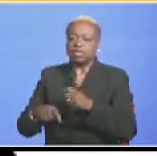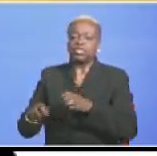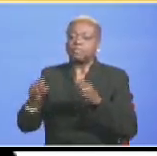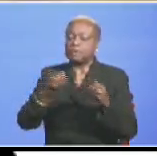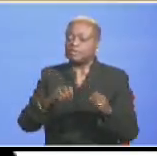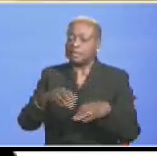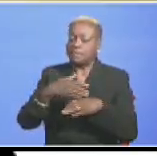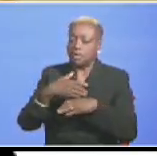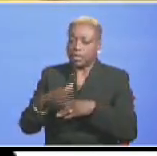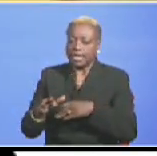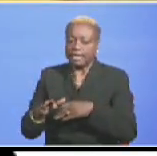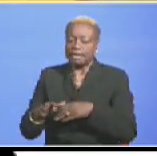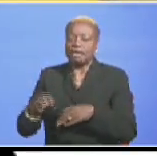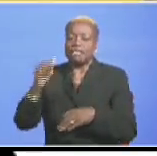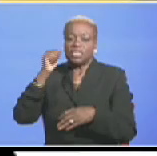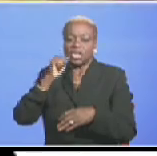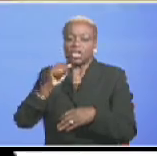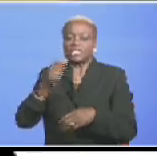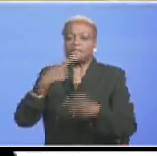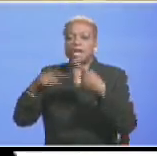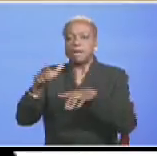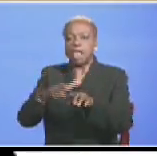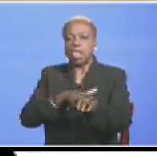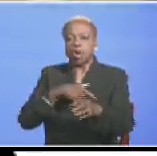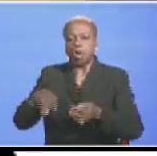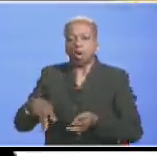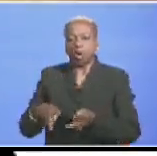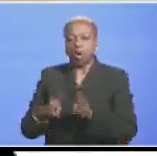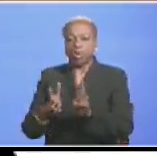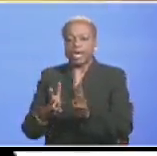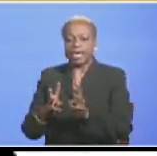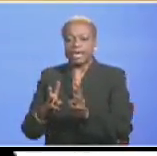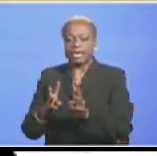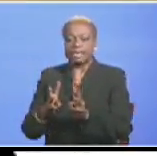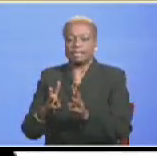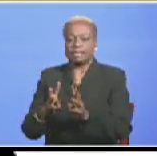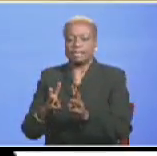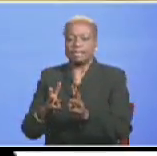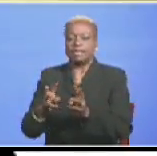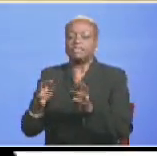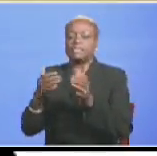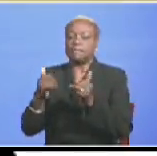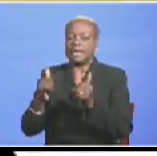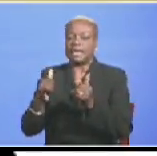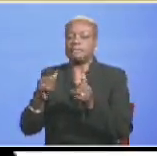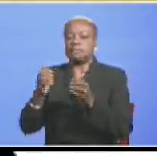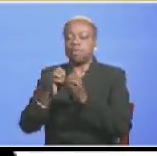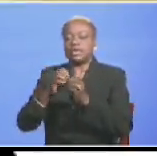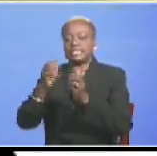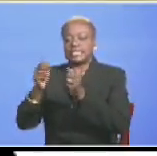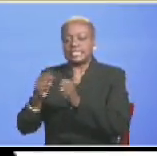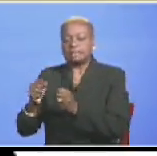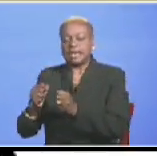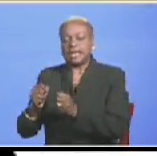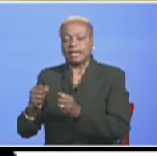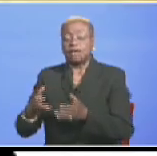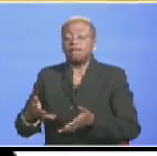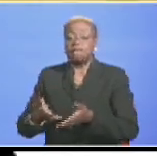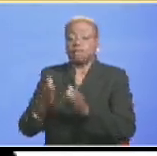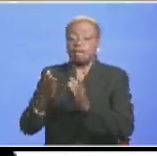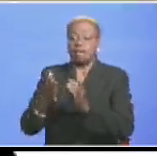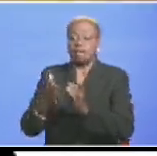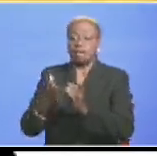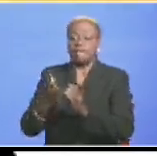close. The girls, they've come a long way, and they're playing more systematic volleyball now. They just need to